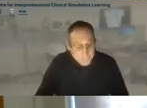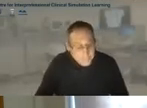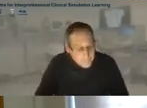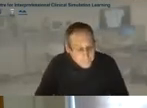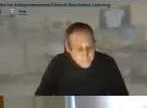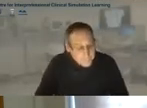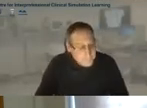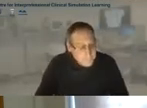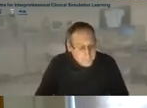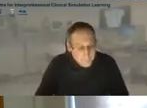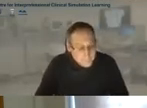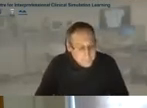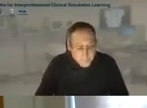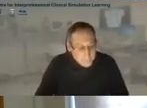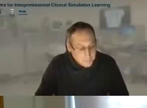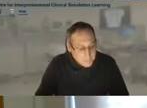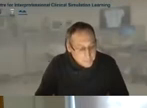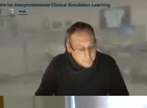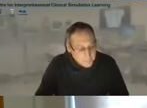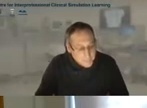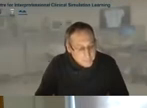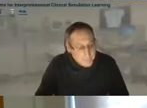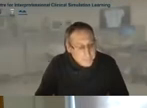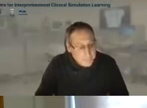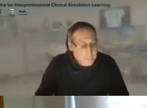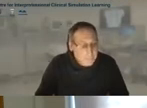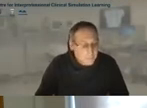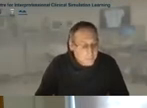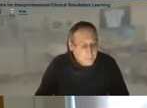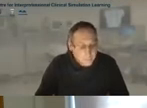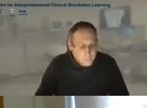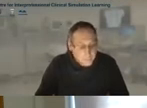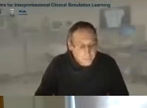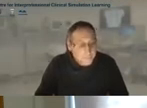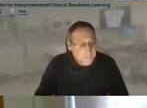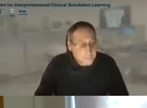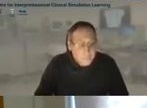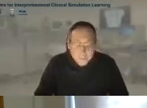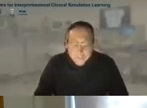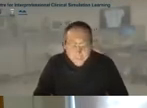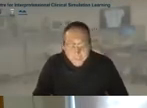in our classrooms. And it was quickly apparent that we needed to come up with a different solution.